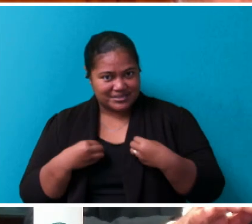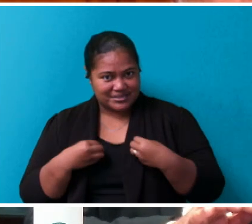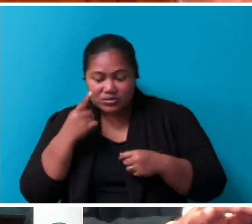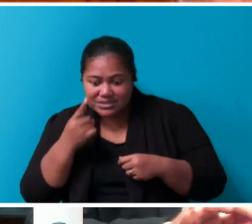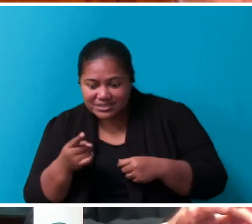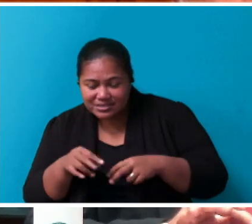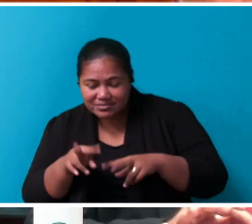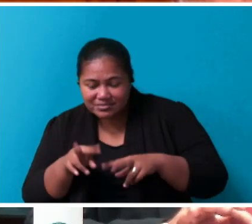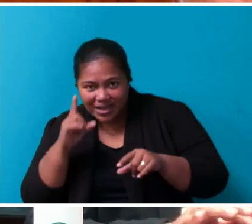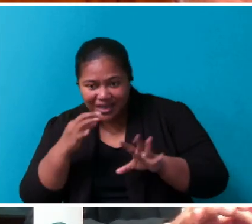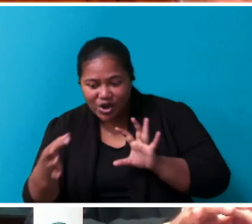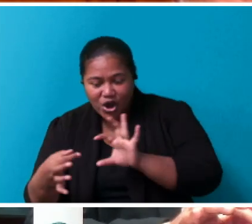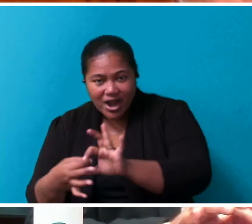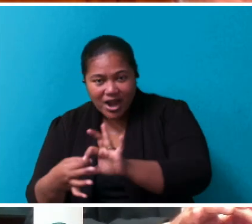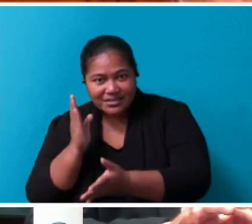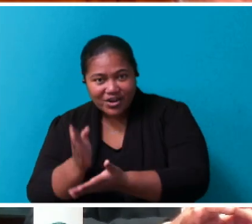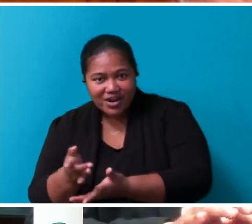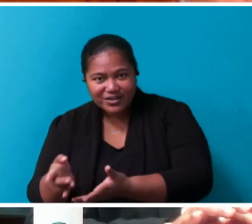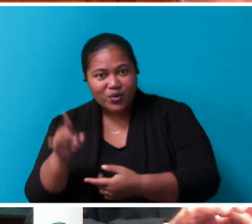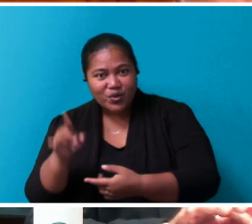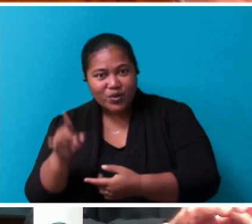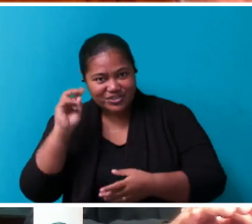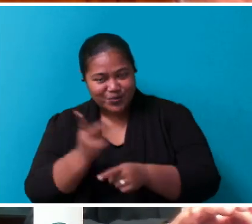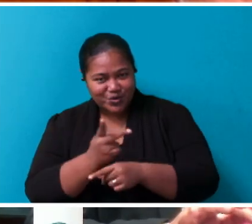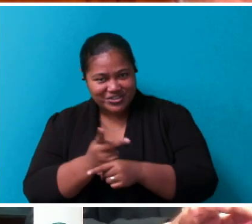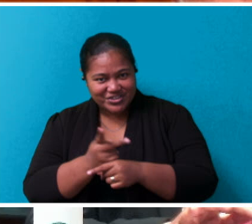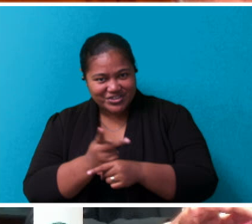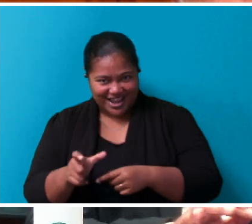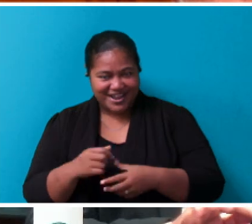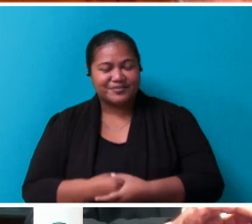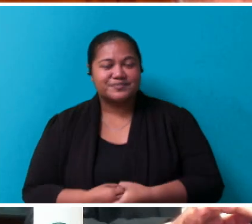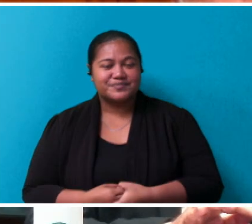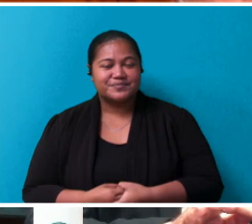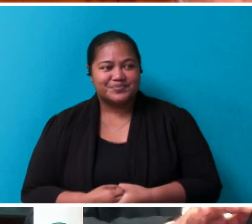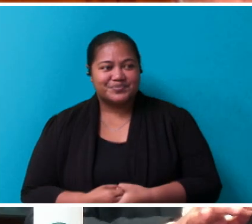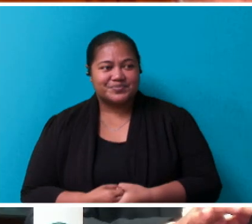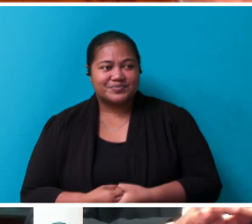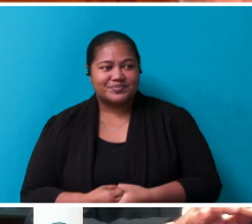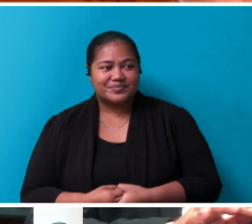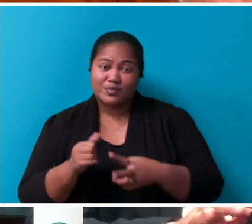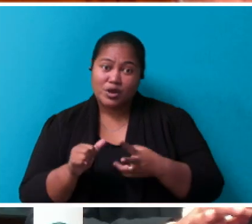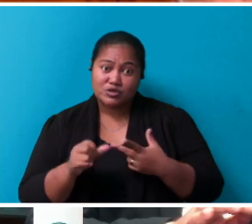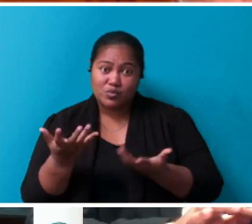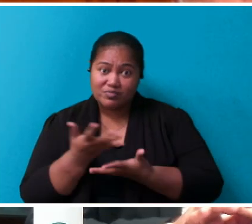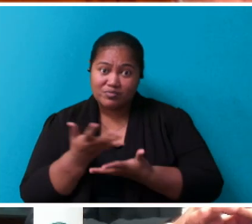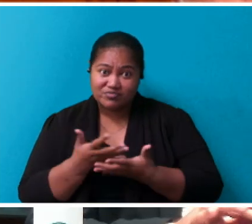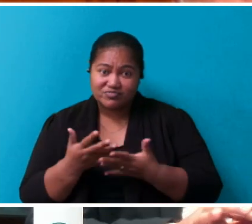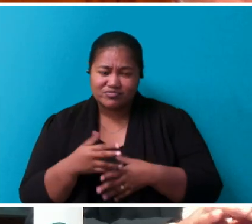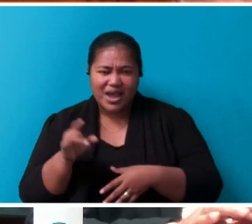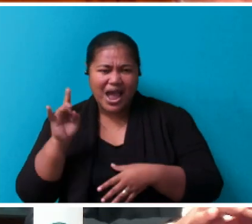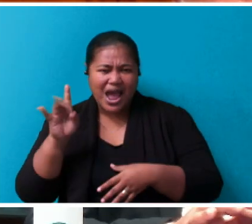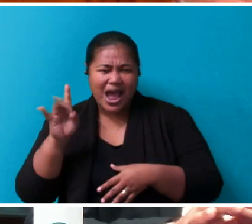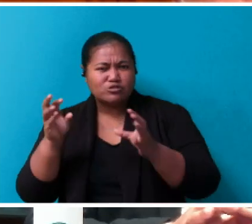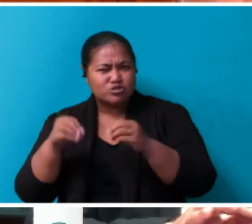connect directly with Fijian producers. Furthermore, in collaboration with Outsource Fiji, we proudly